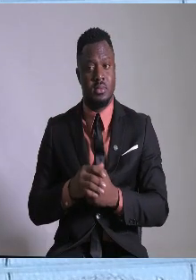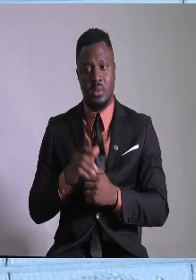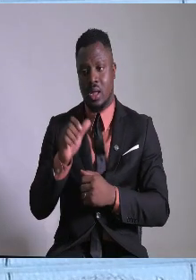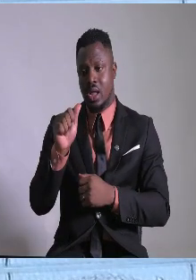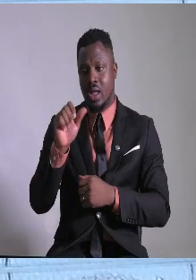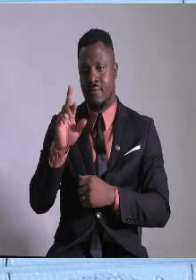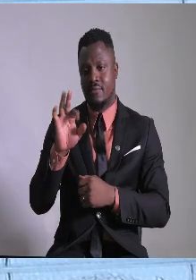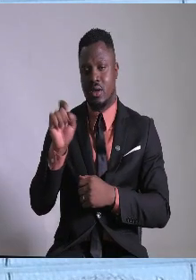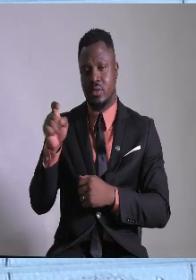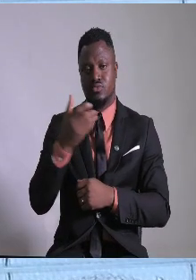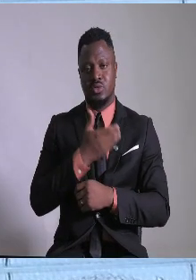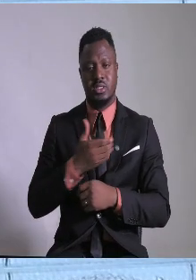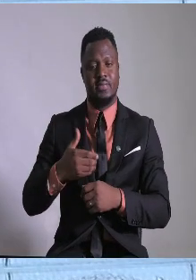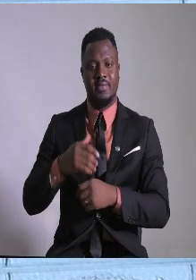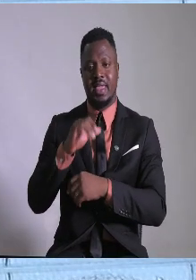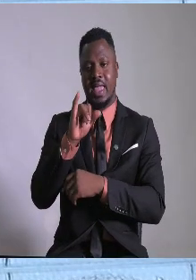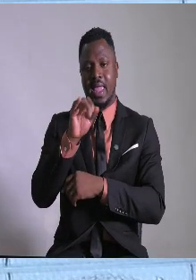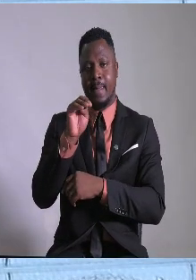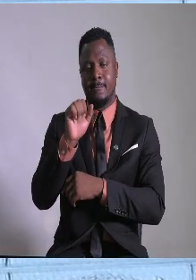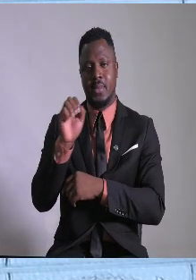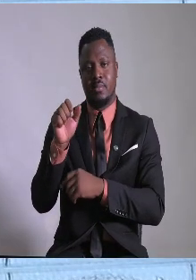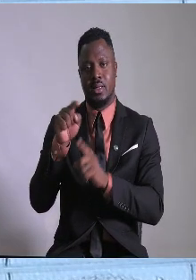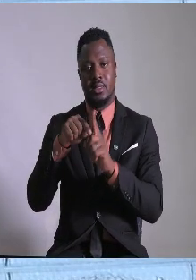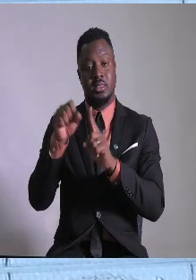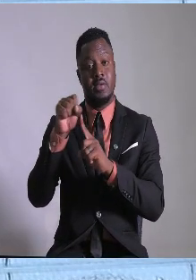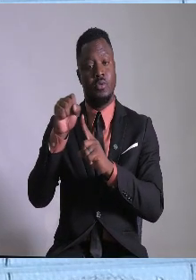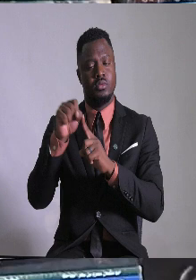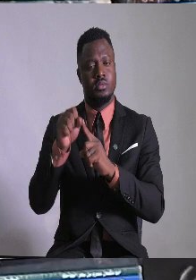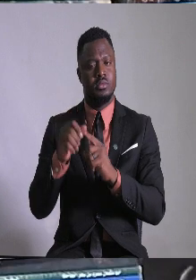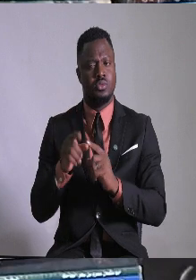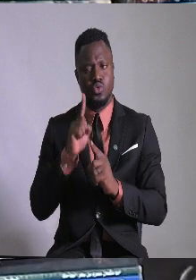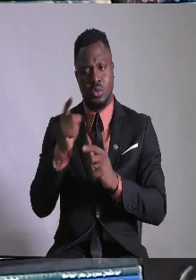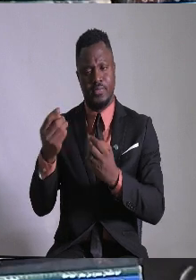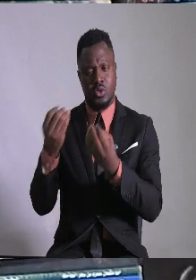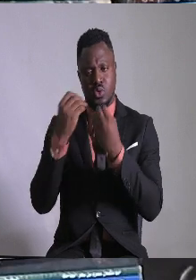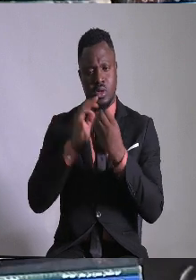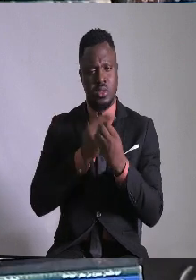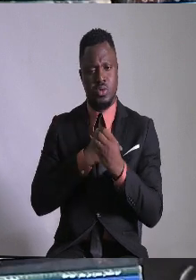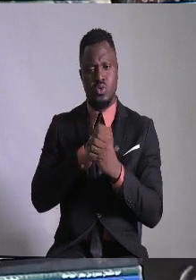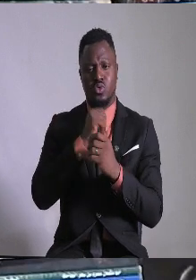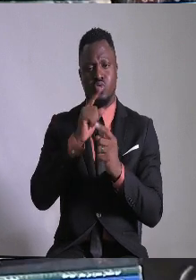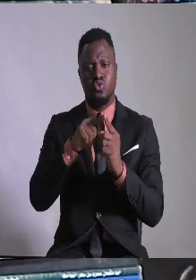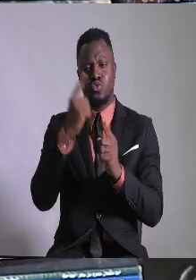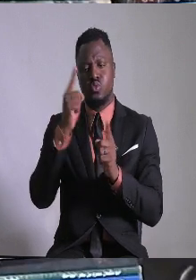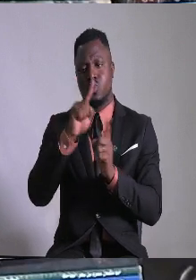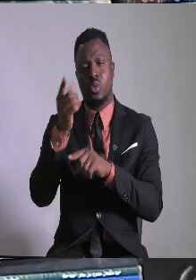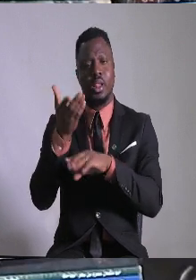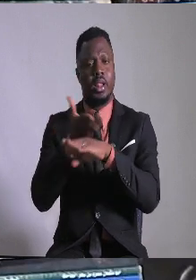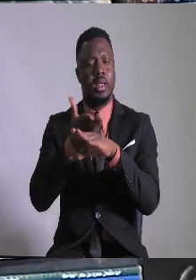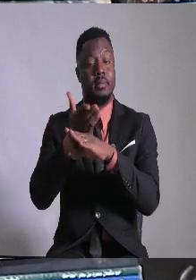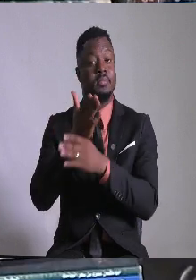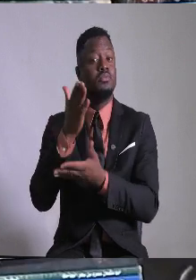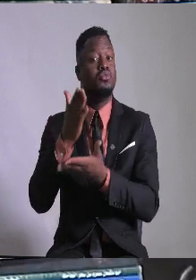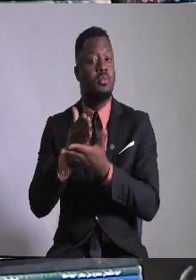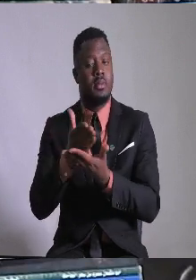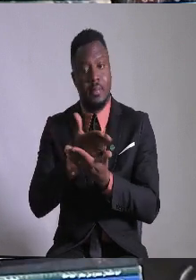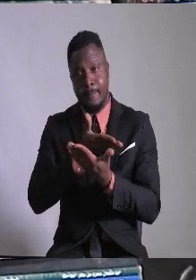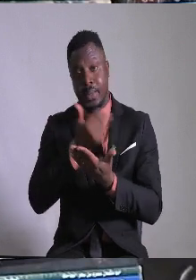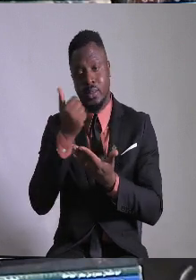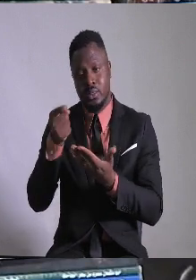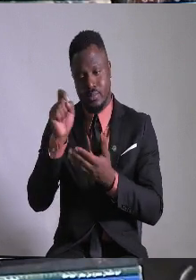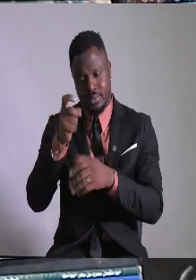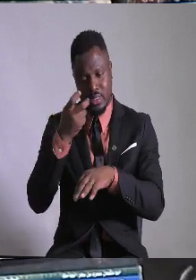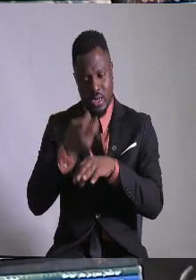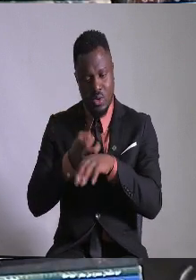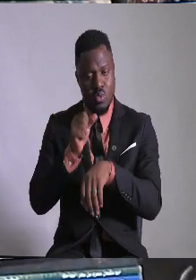Rufai, Chief Imam, Savelugu, speaking. That has also taught them not to resort to begging for alms. Rather,